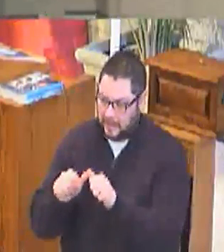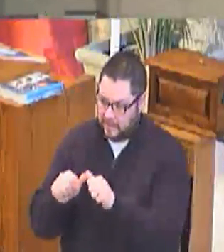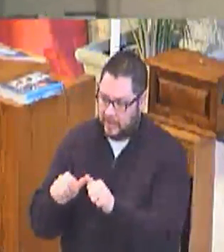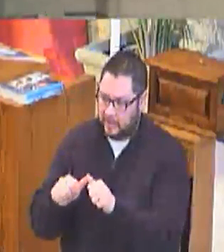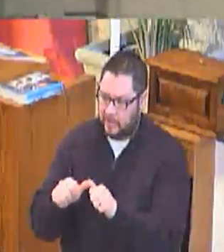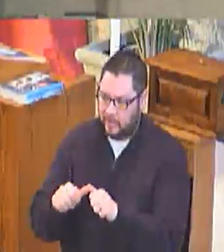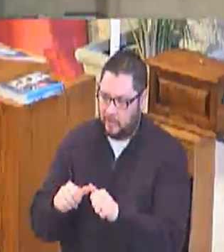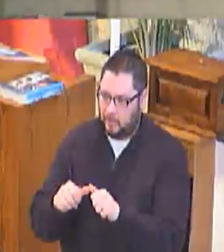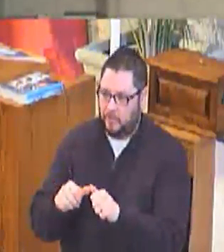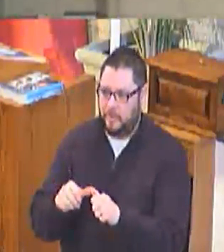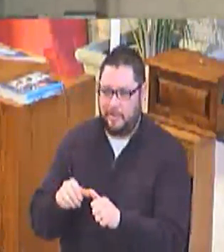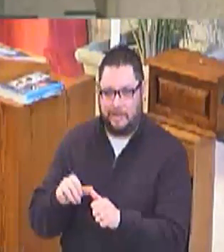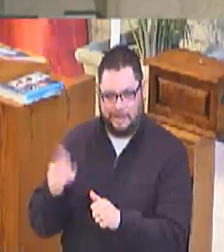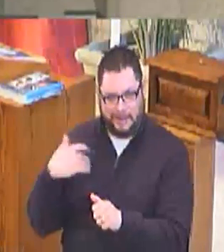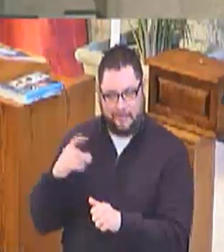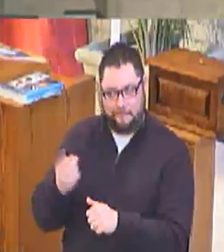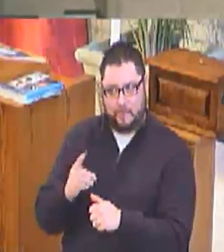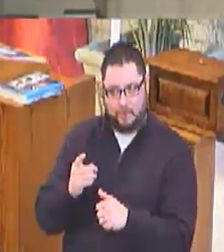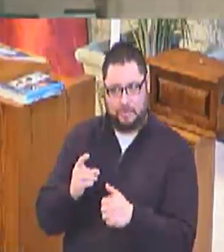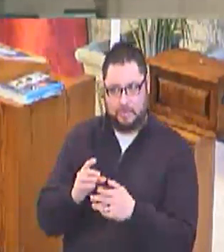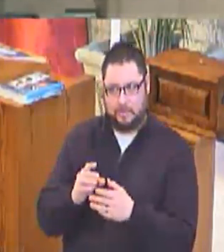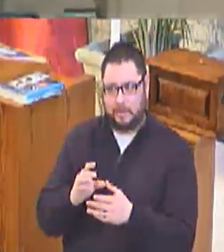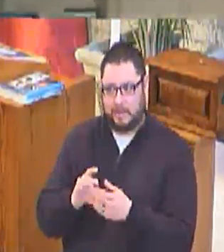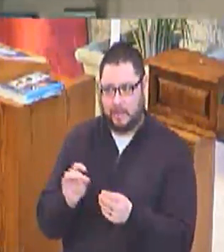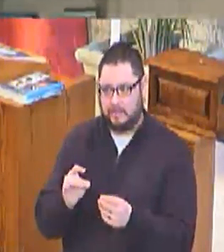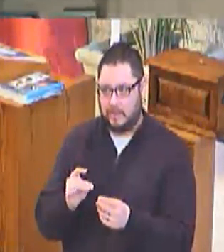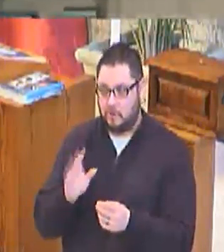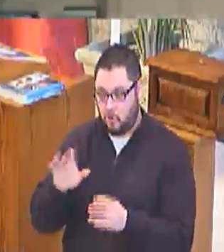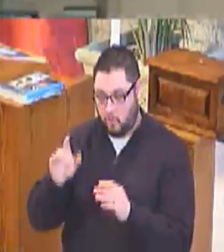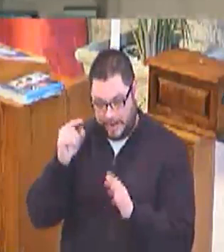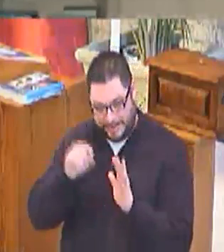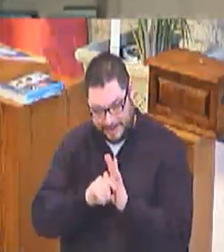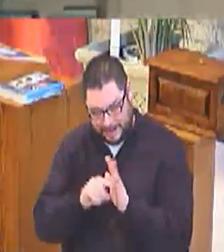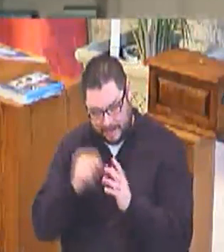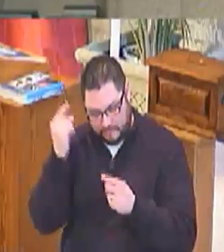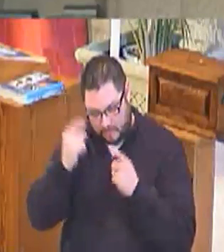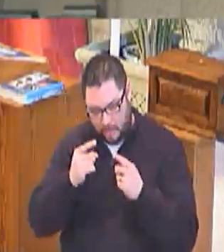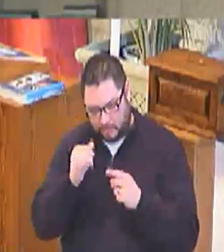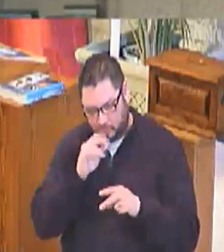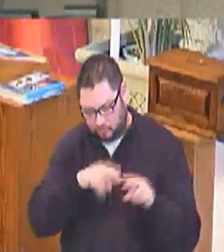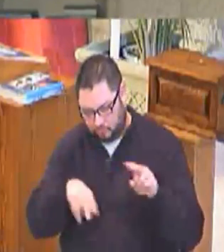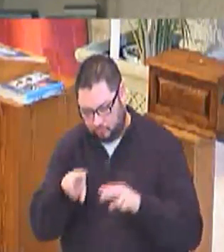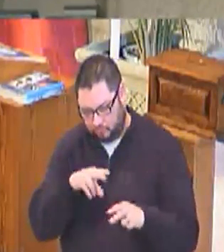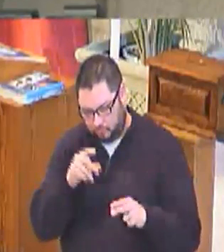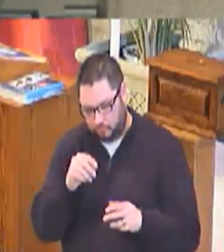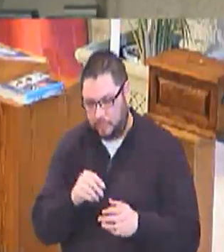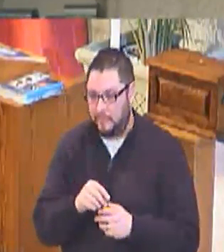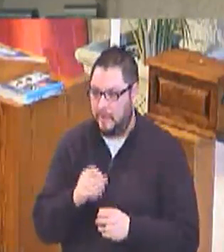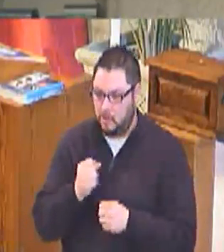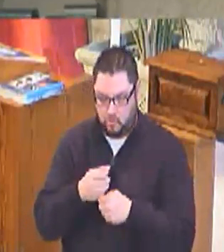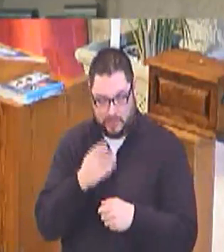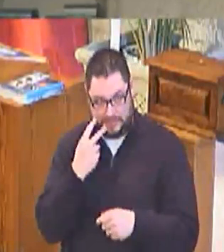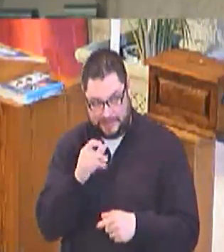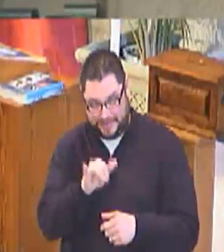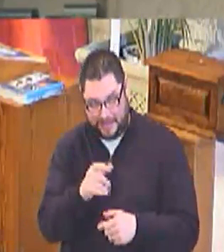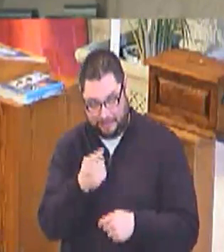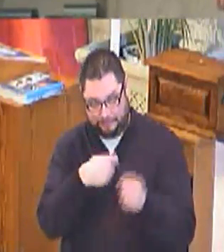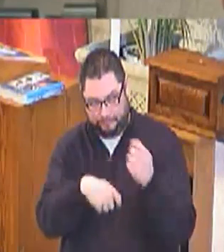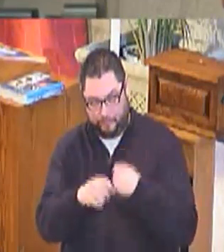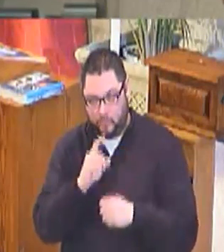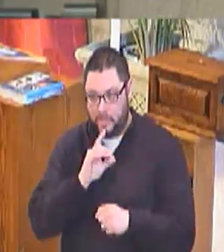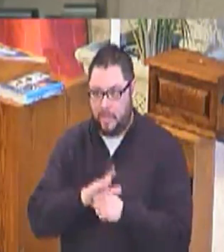as we said in that first lesson, continue to monitor your negative thoughts so you can replace it with affirmation. Seek